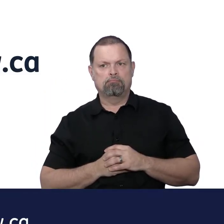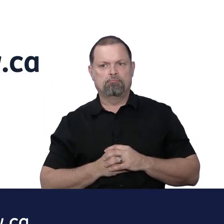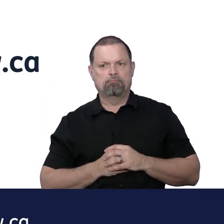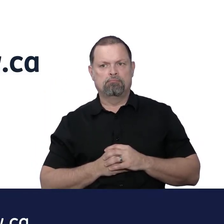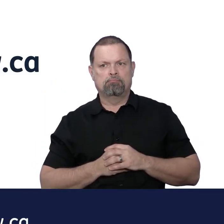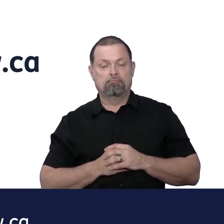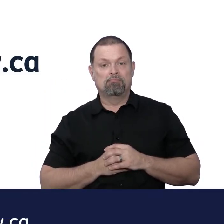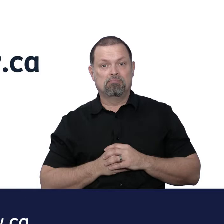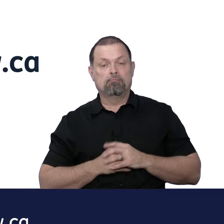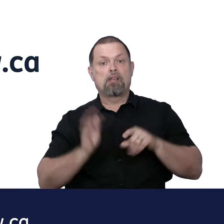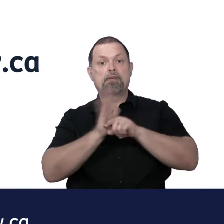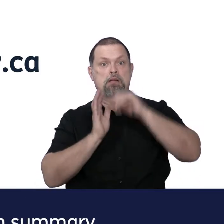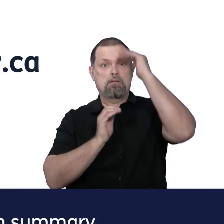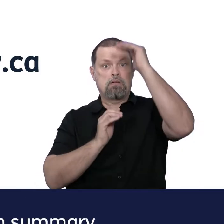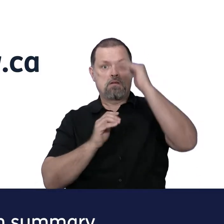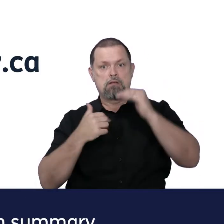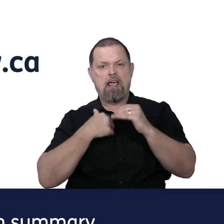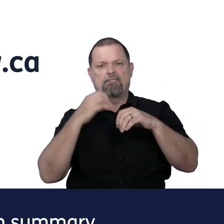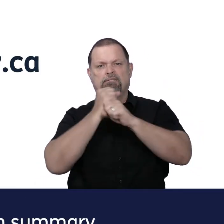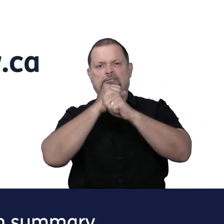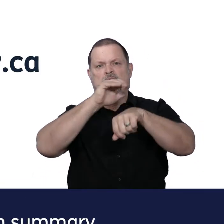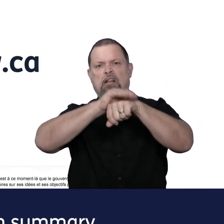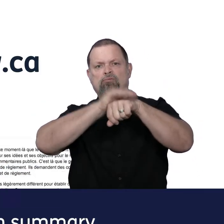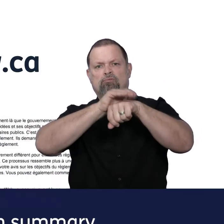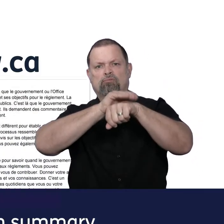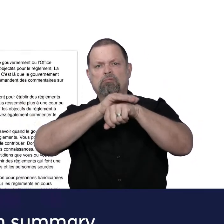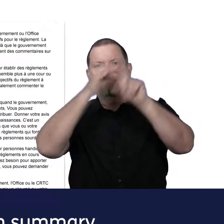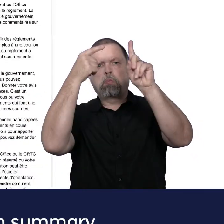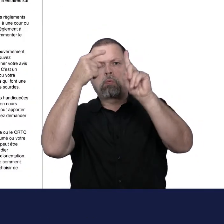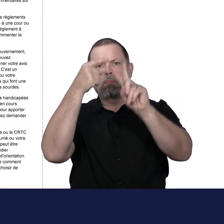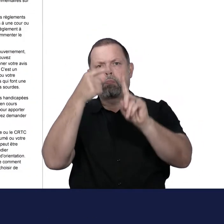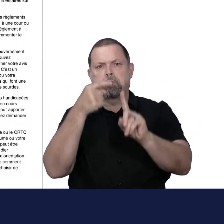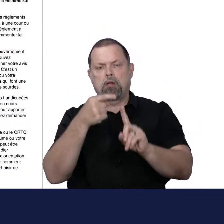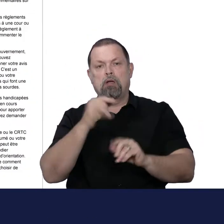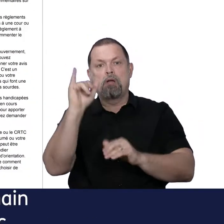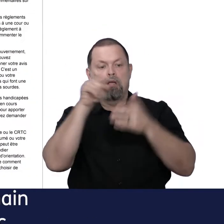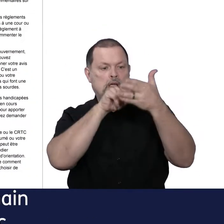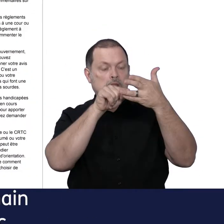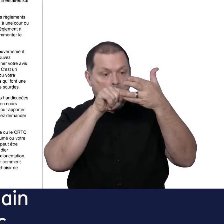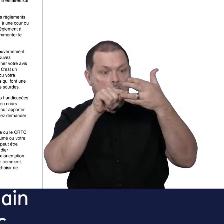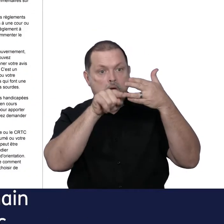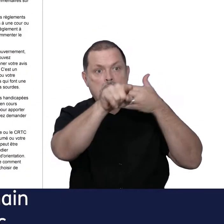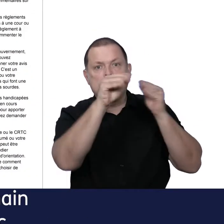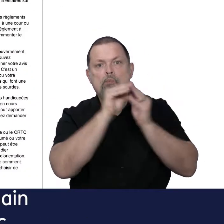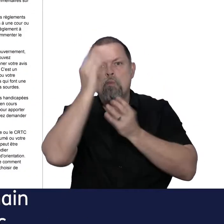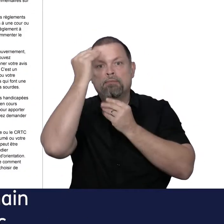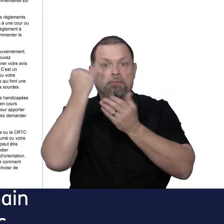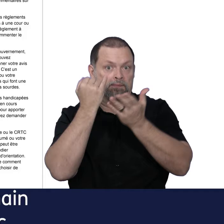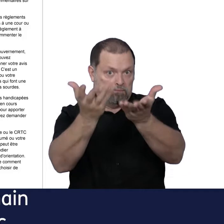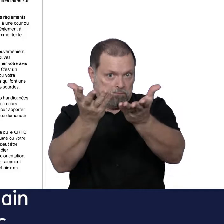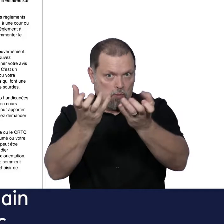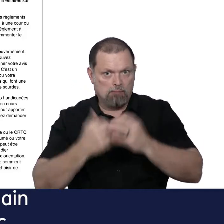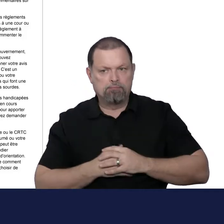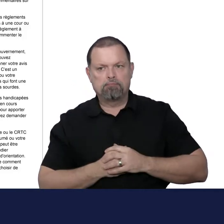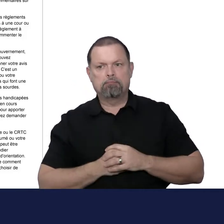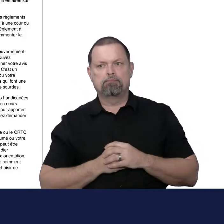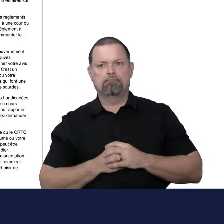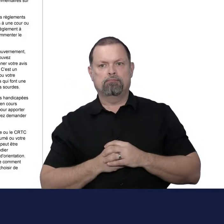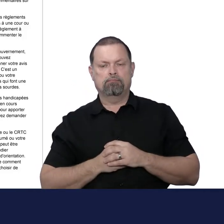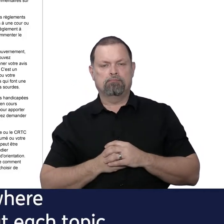www.archdisabilitylaw.ca. Each video has a short written summary. These will have the main points of each